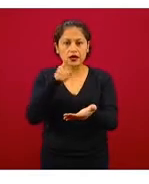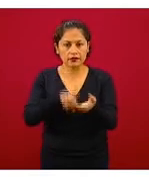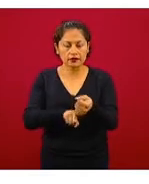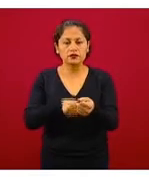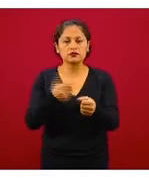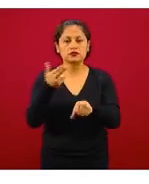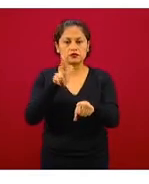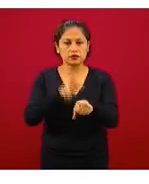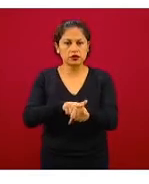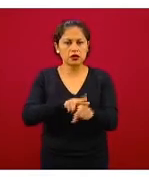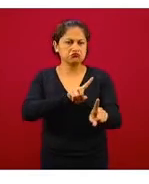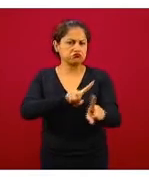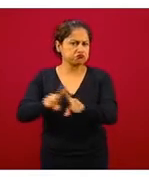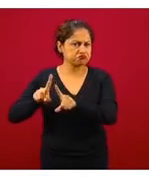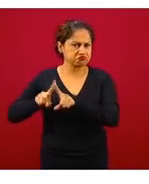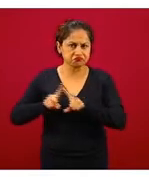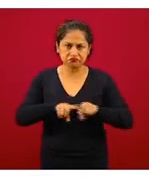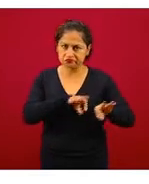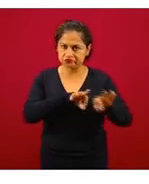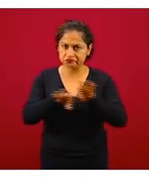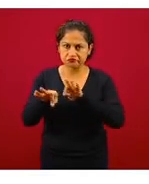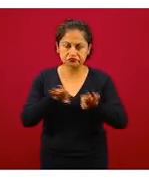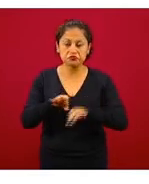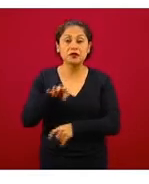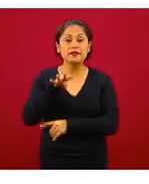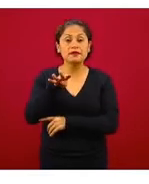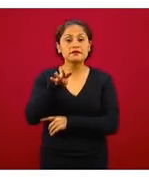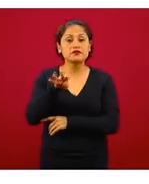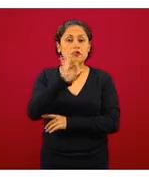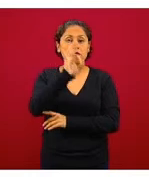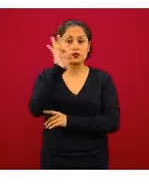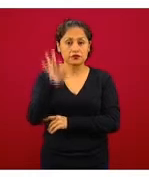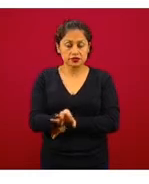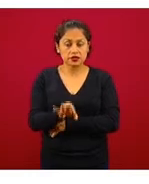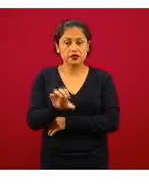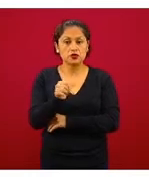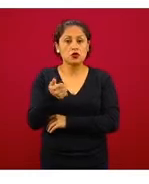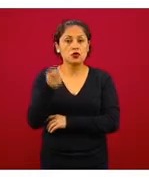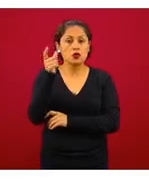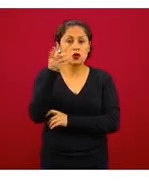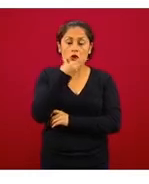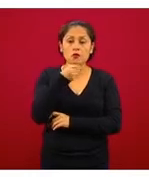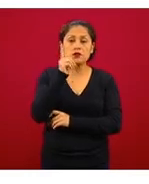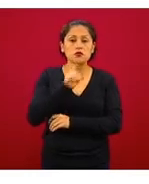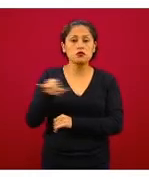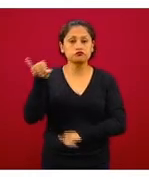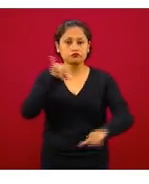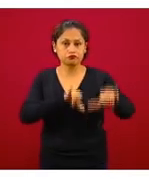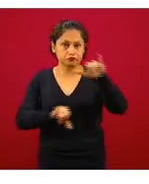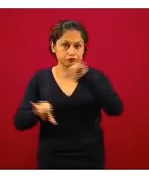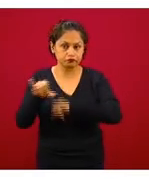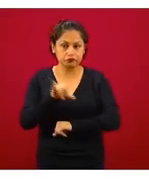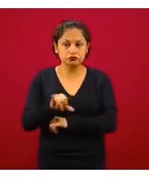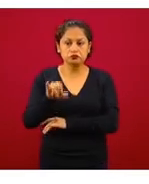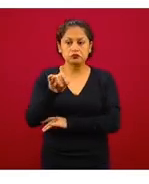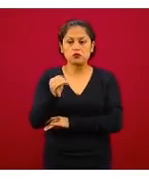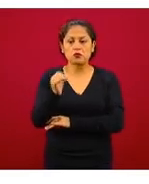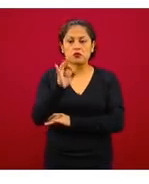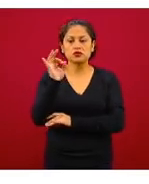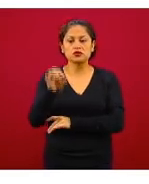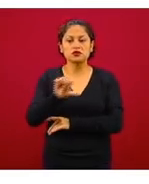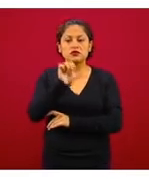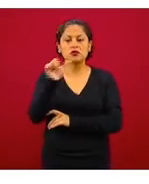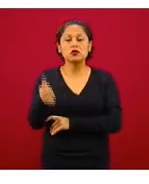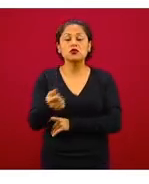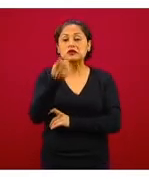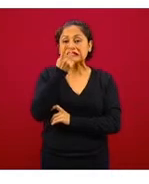healthcare professionals. características By son profession, 19%, here you can laboratoristas son see 2% our y odontólogas y nurses, odontólogos son they